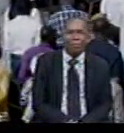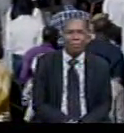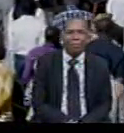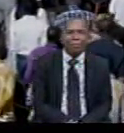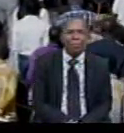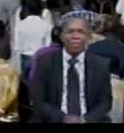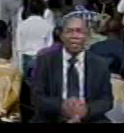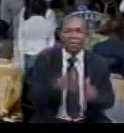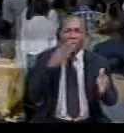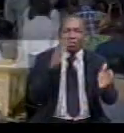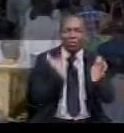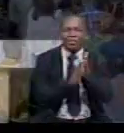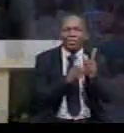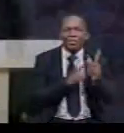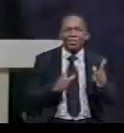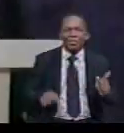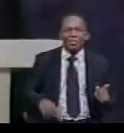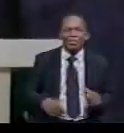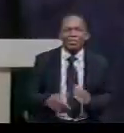Praise the Lord.